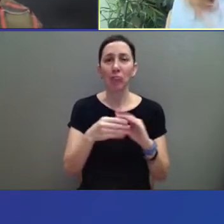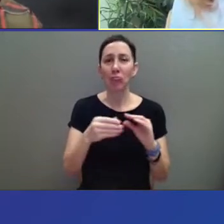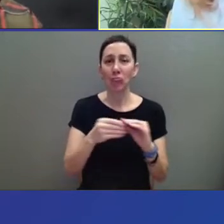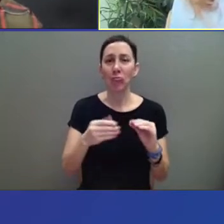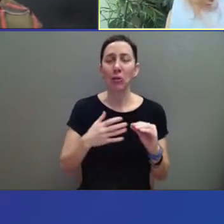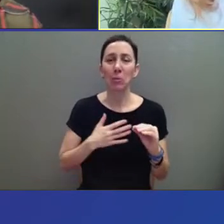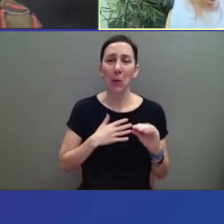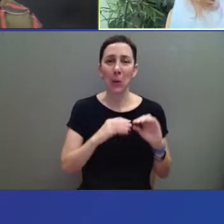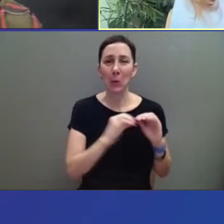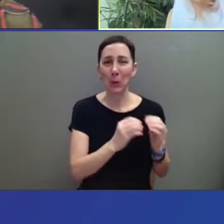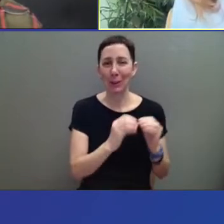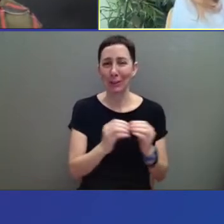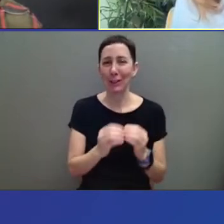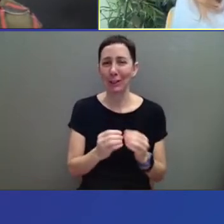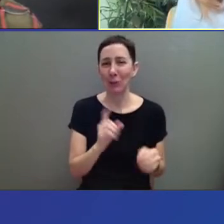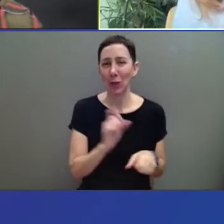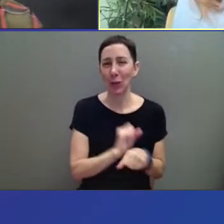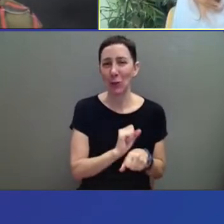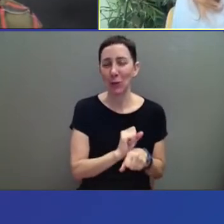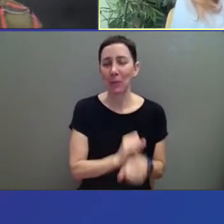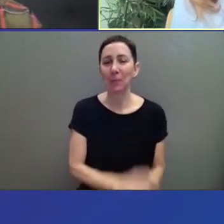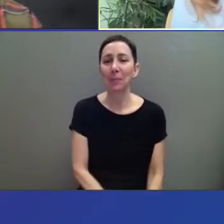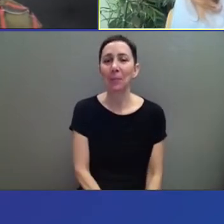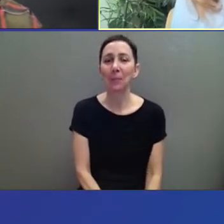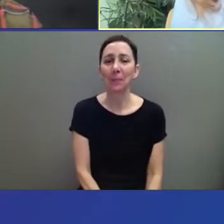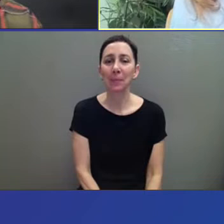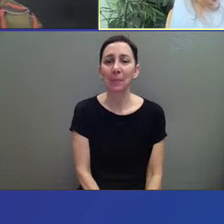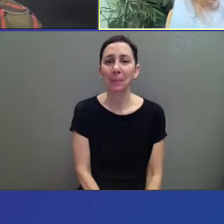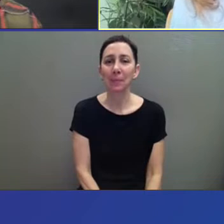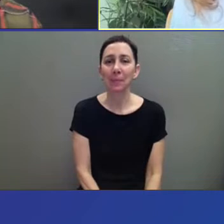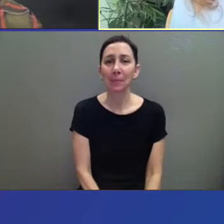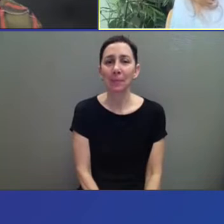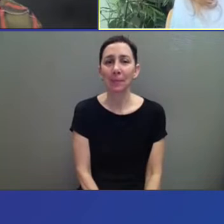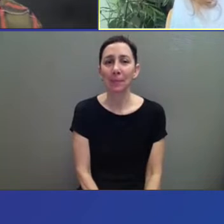associated organizations. Thanks.